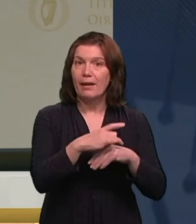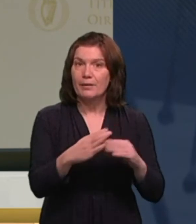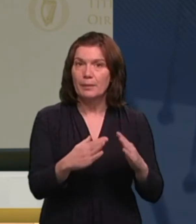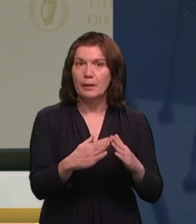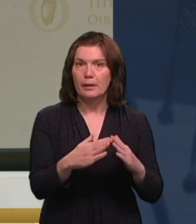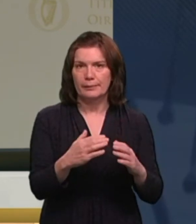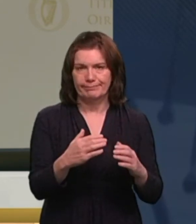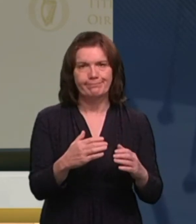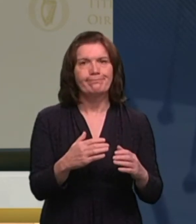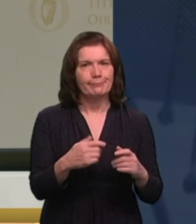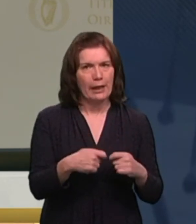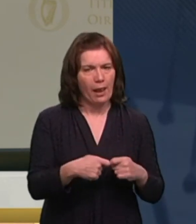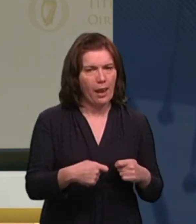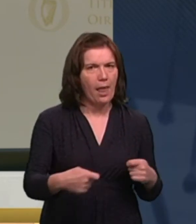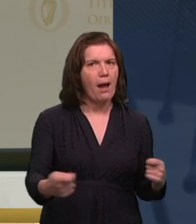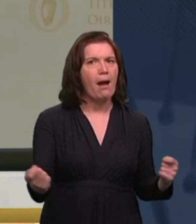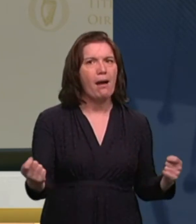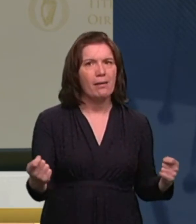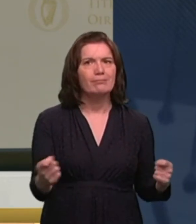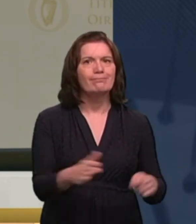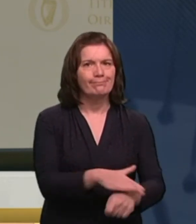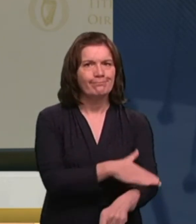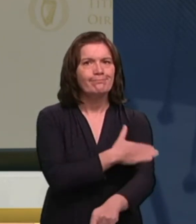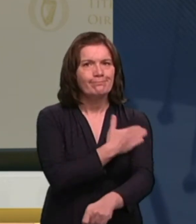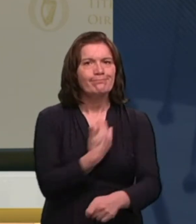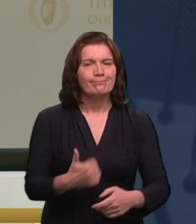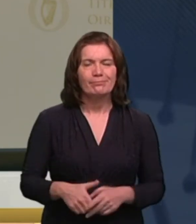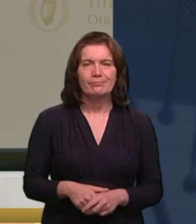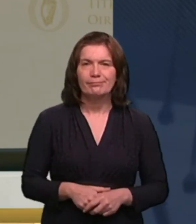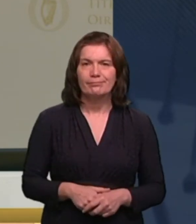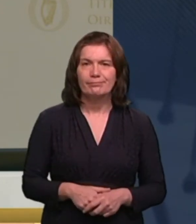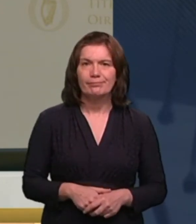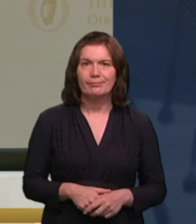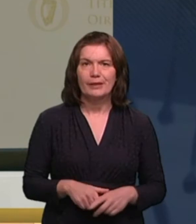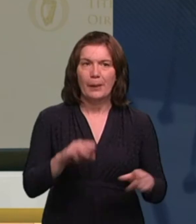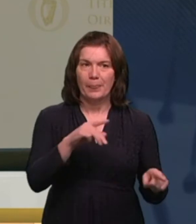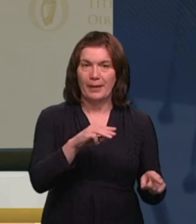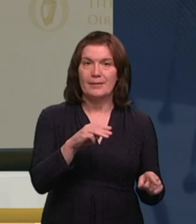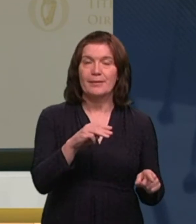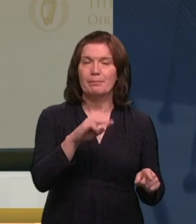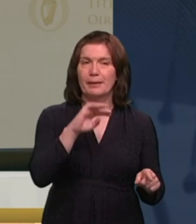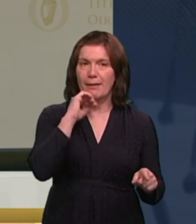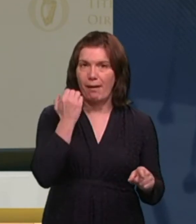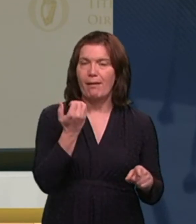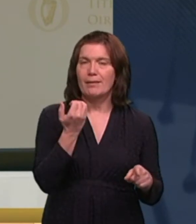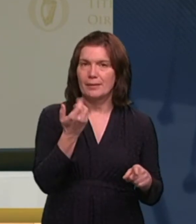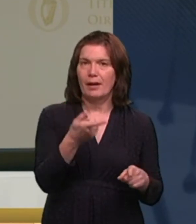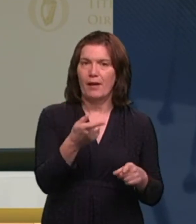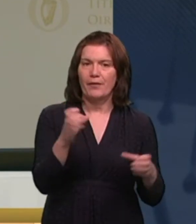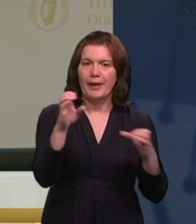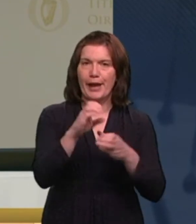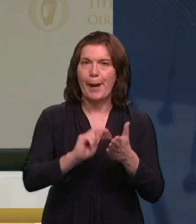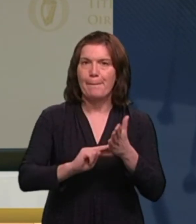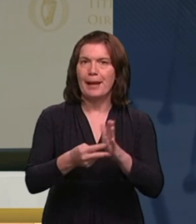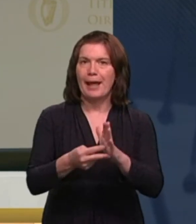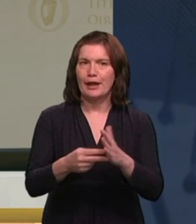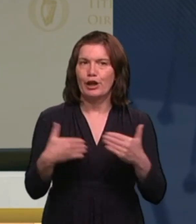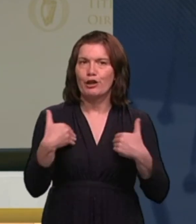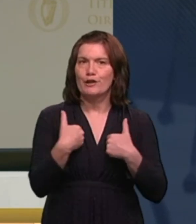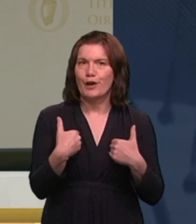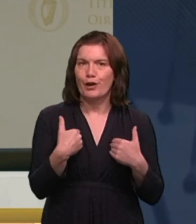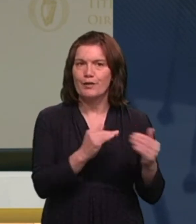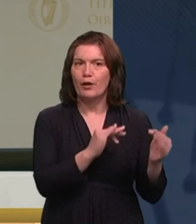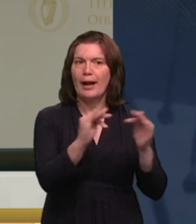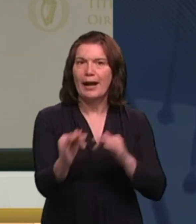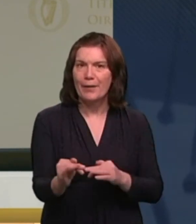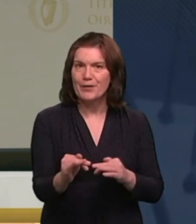is very long, and I think that speaks to some of the care planning issues that you highlighted. Sharing